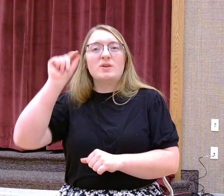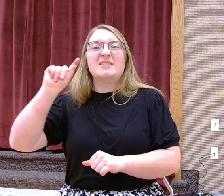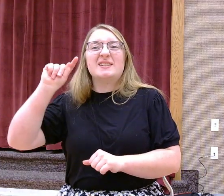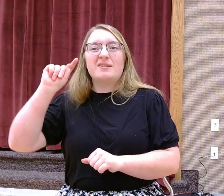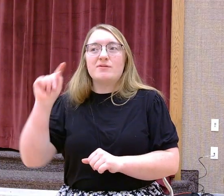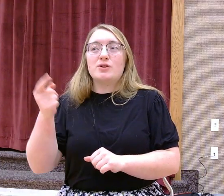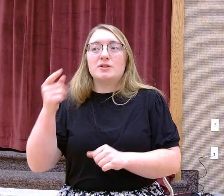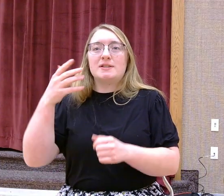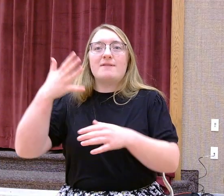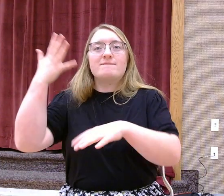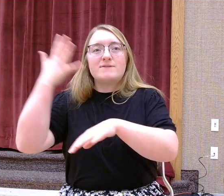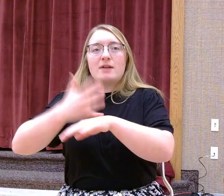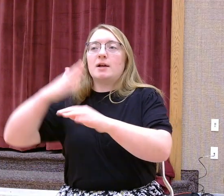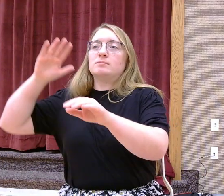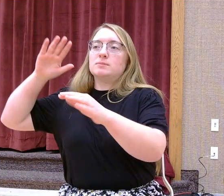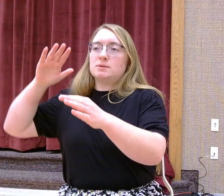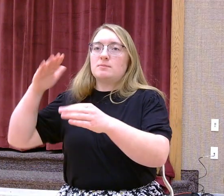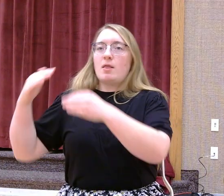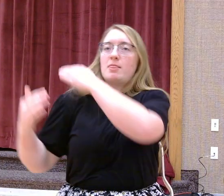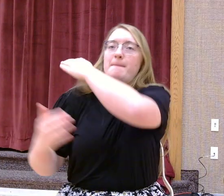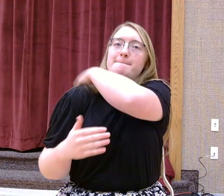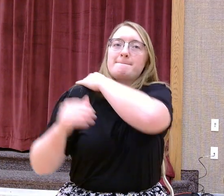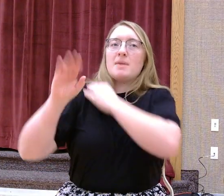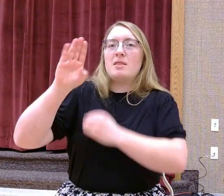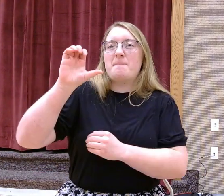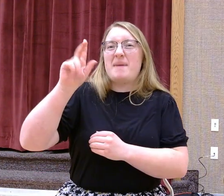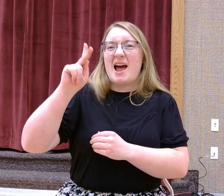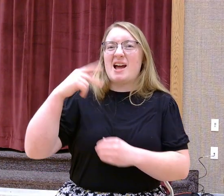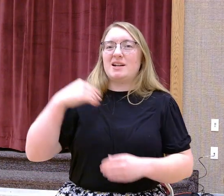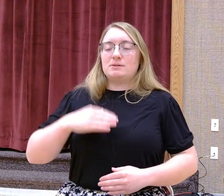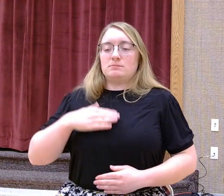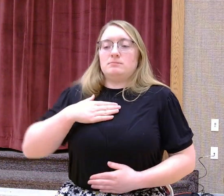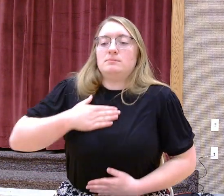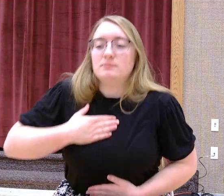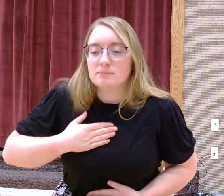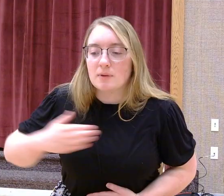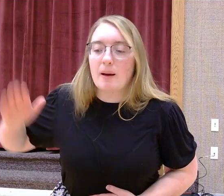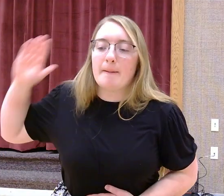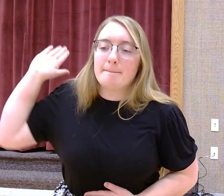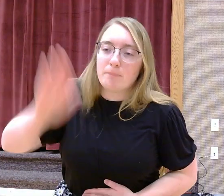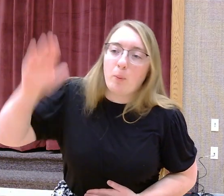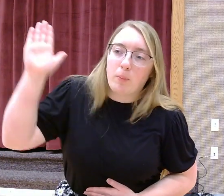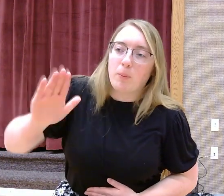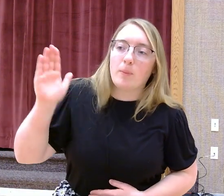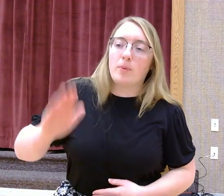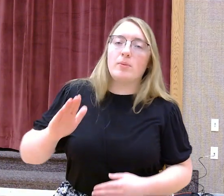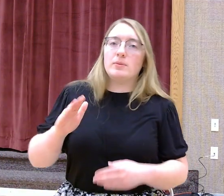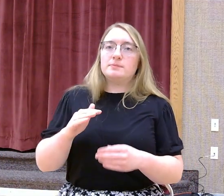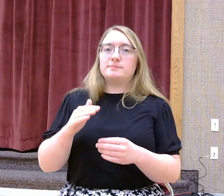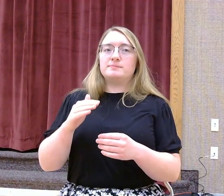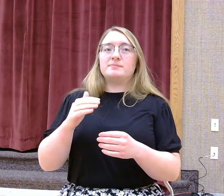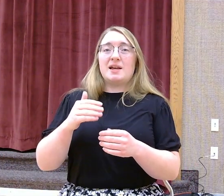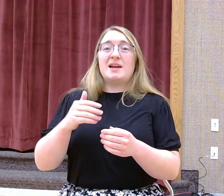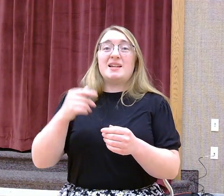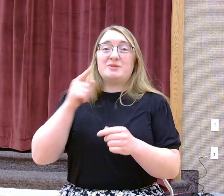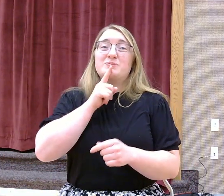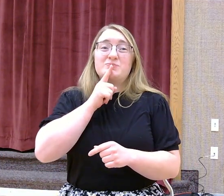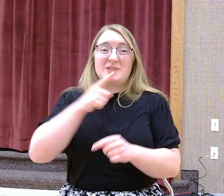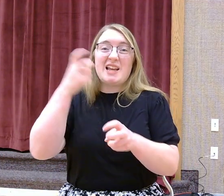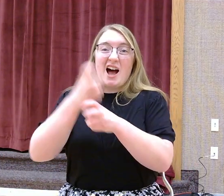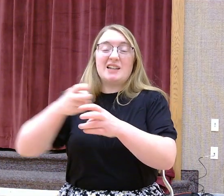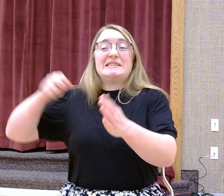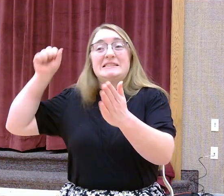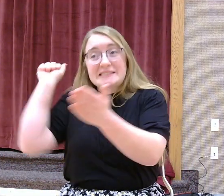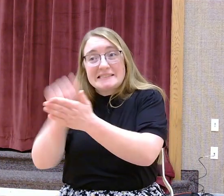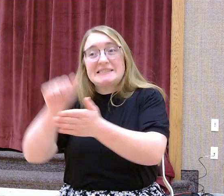blows, okay? Boom, boom, boom. If you can kind of have them bend over a little bit, and it sounds mean, but you're smacking them pretty good. You're smacking